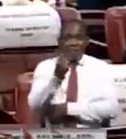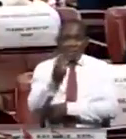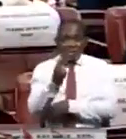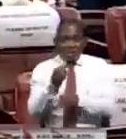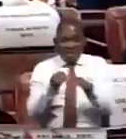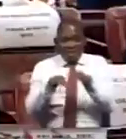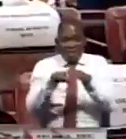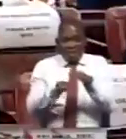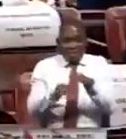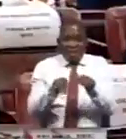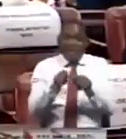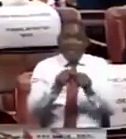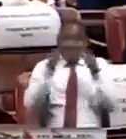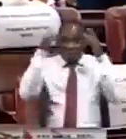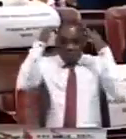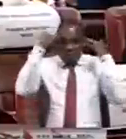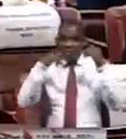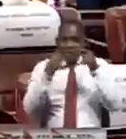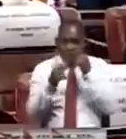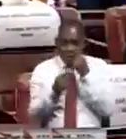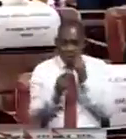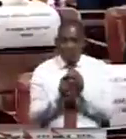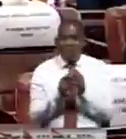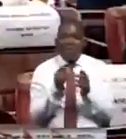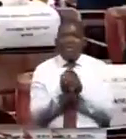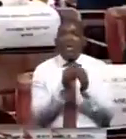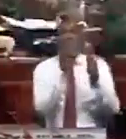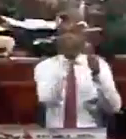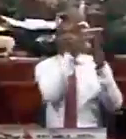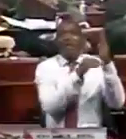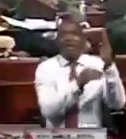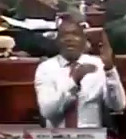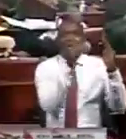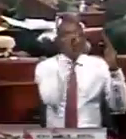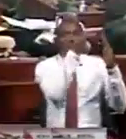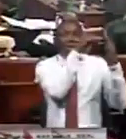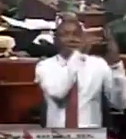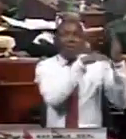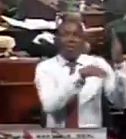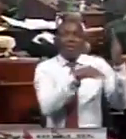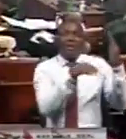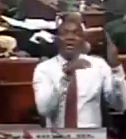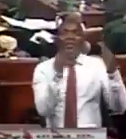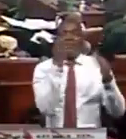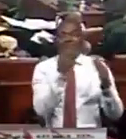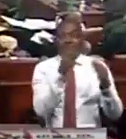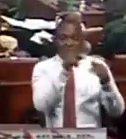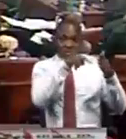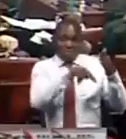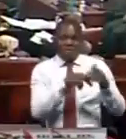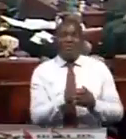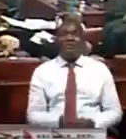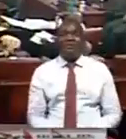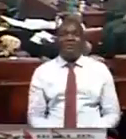his lordship pointed out, is order of speeches. That's what your lordship pointed out to me, and I agree. It says order of